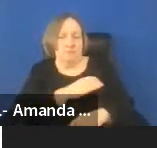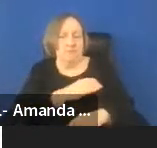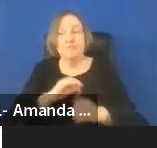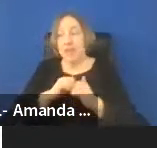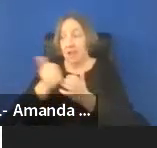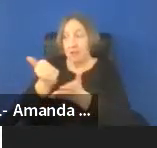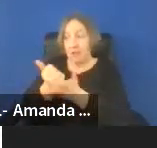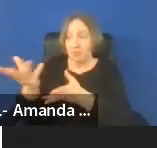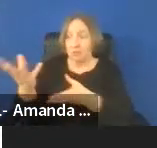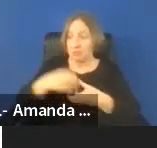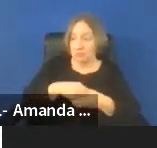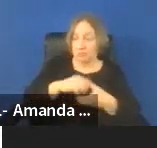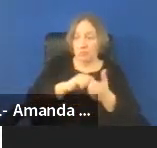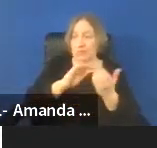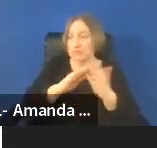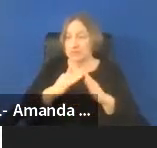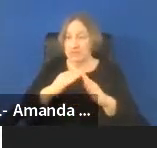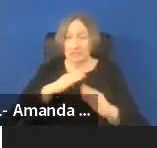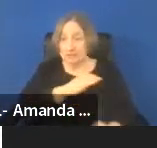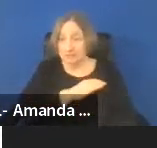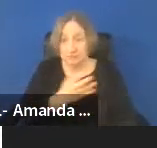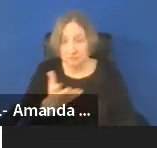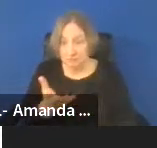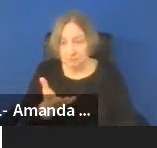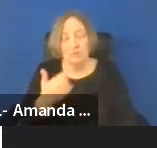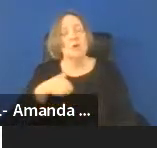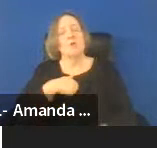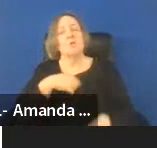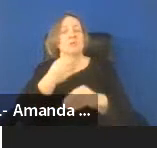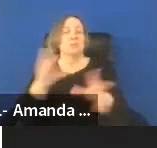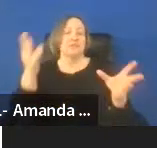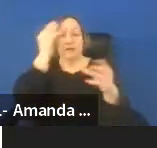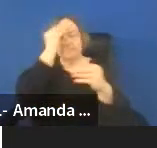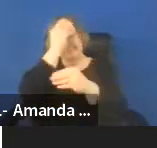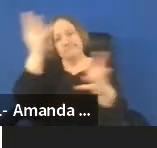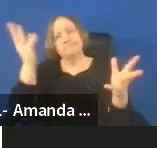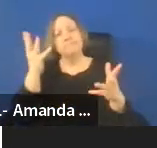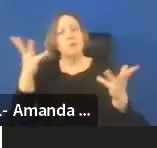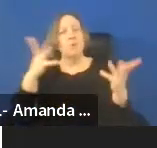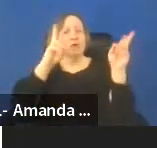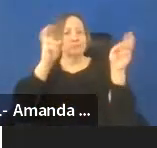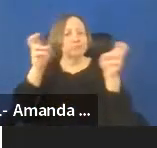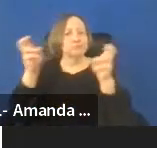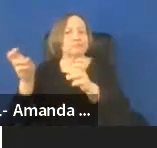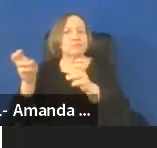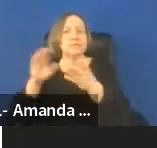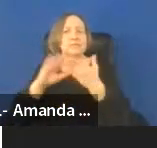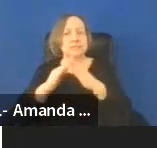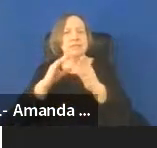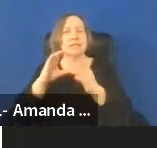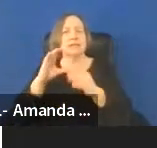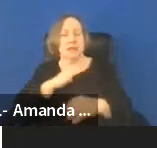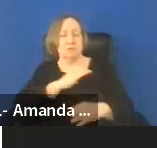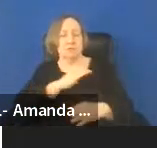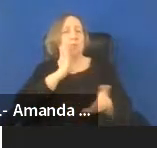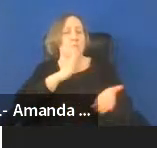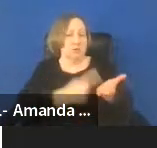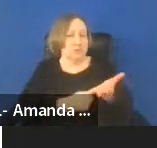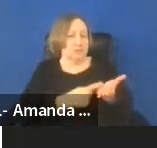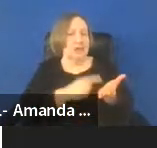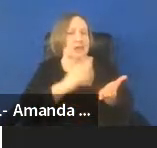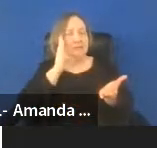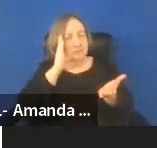engage with City Council? We provide you information about the topics that City Council will discuss and vote on